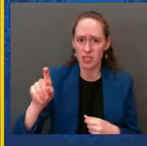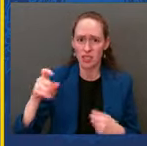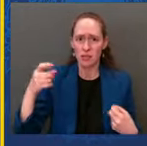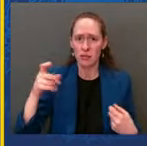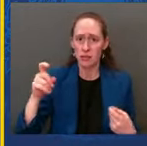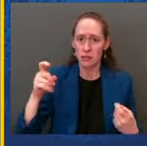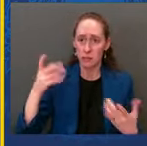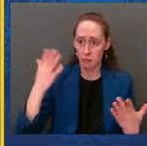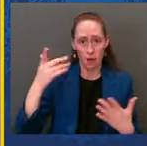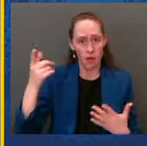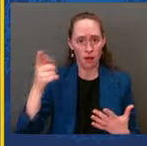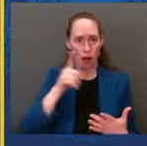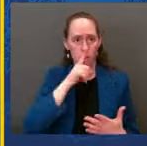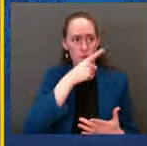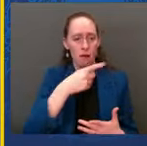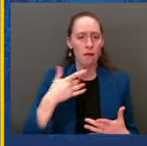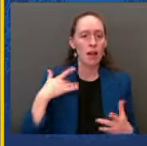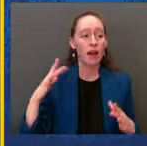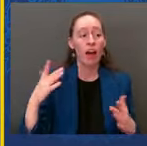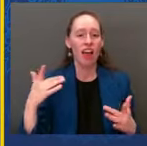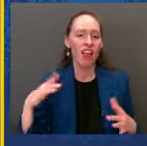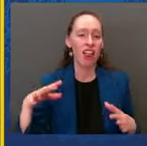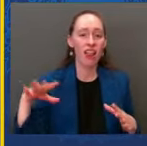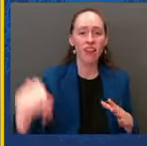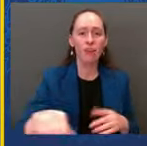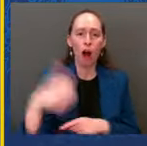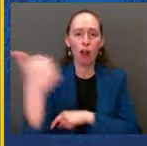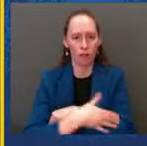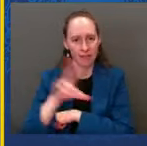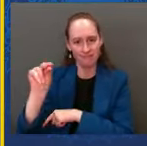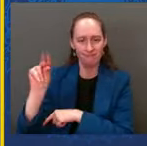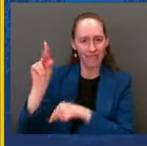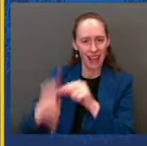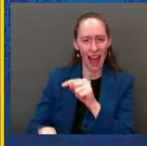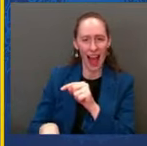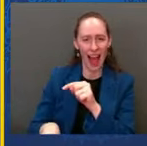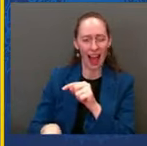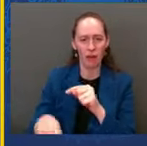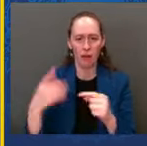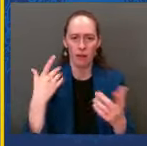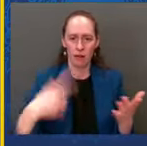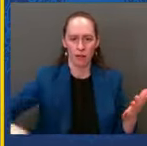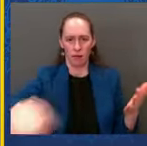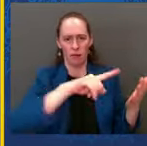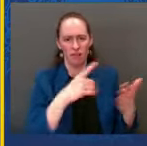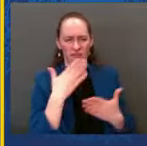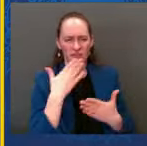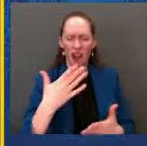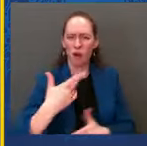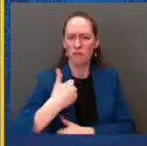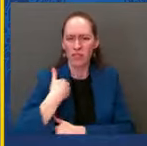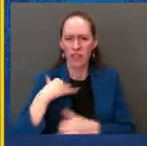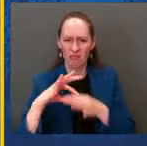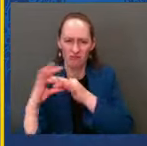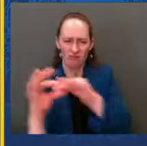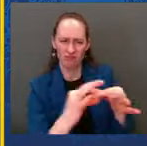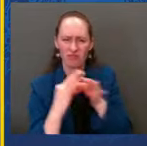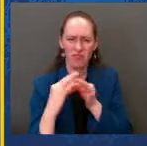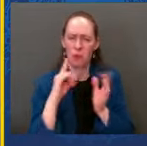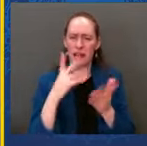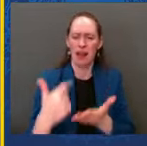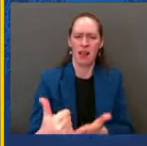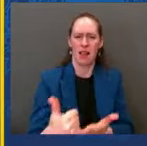troops, thanks to the wise policy of strengthening Polish Armed Forces in recent years, we are becoming more and more secure, and we are